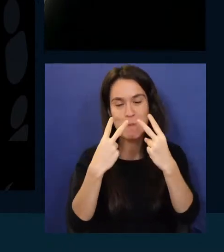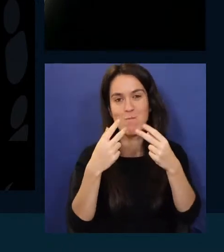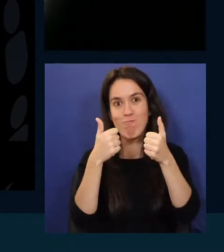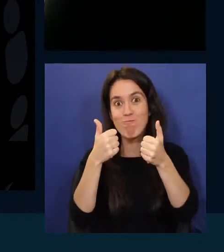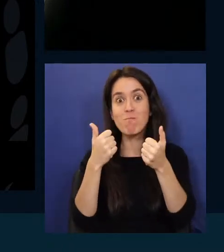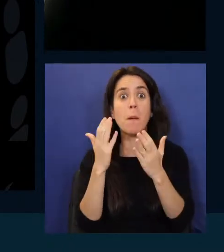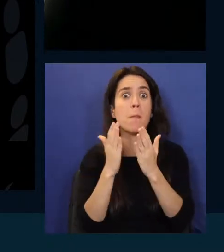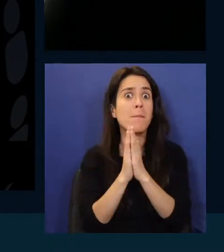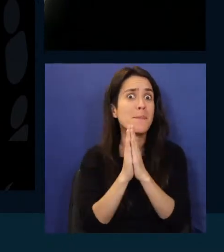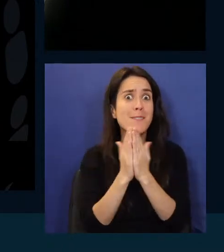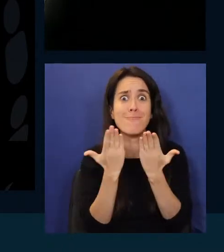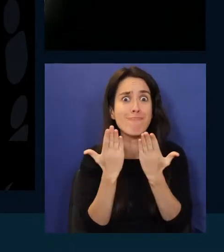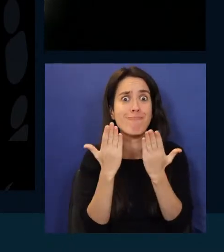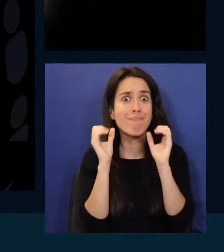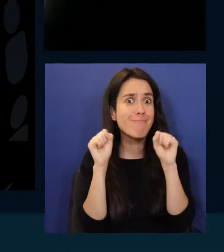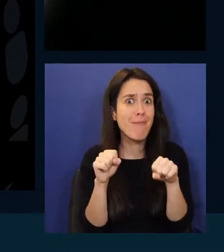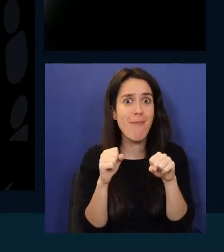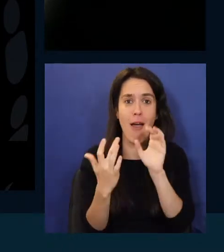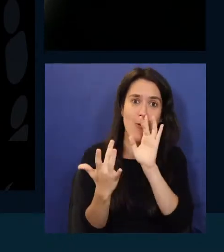feel free to reach out on